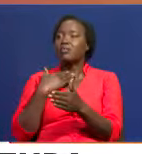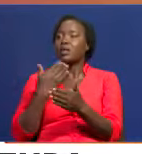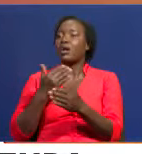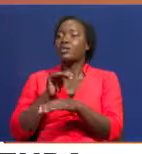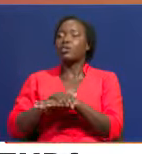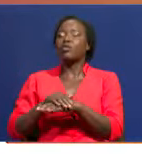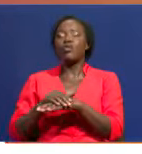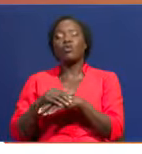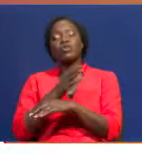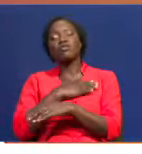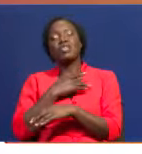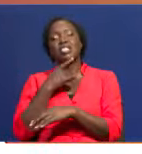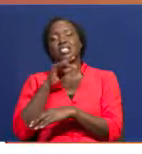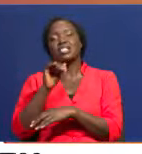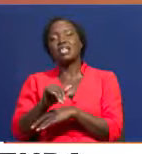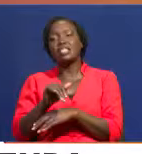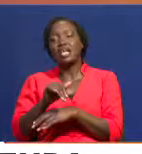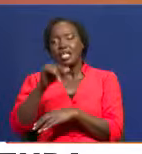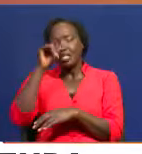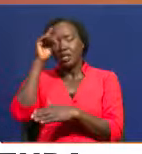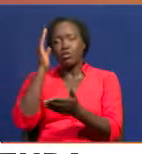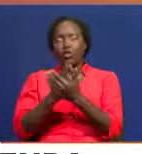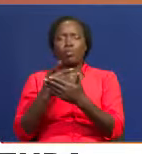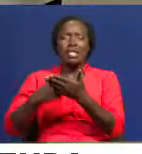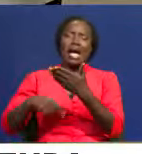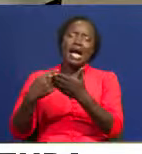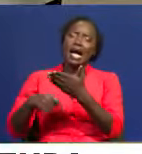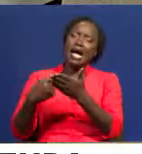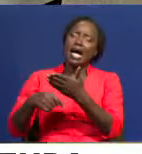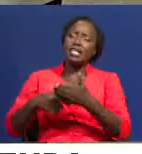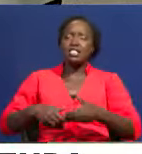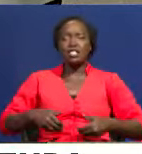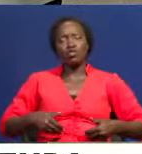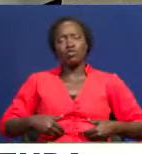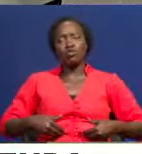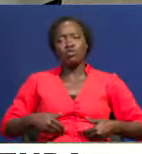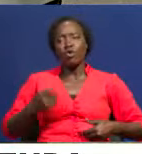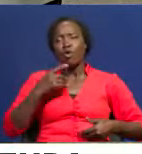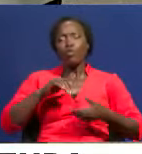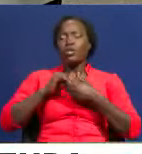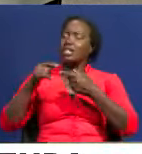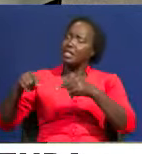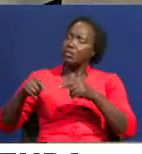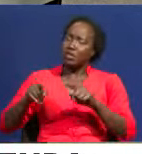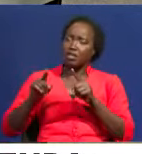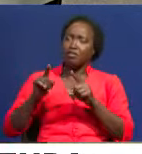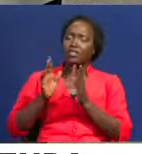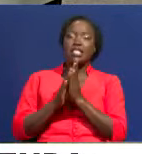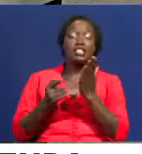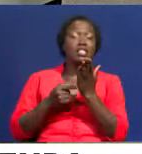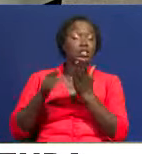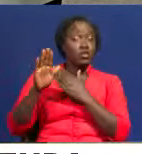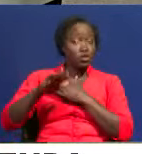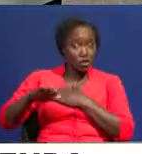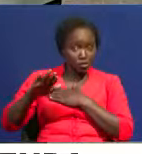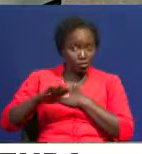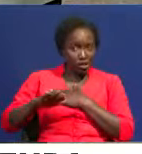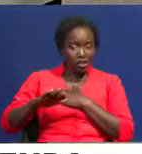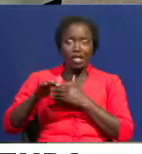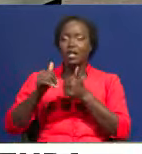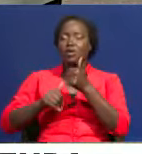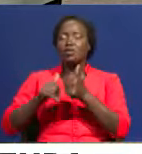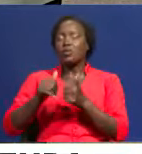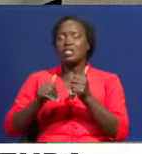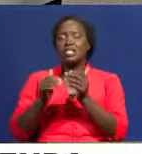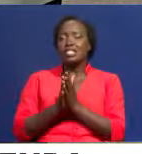good friend has said that indeed the government should stop taxing our youths who have engaged themselves in the digital space, which is it's a